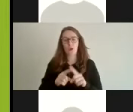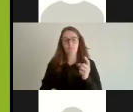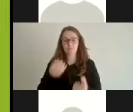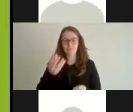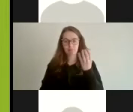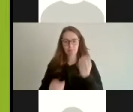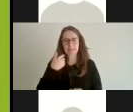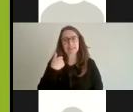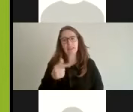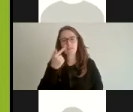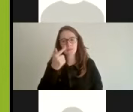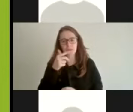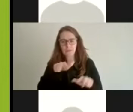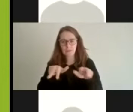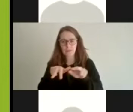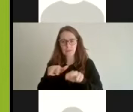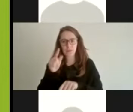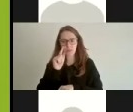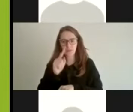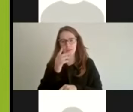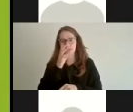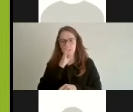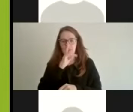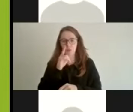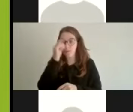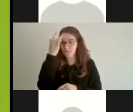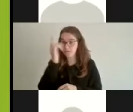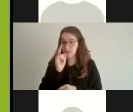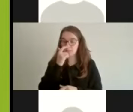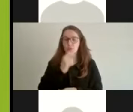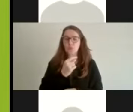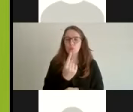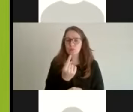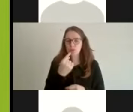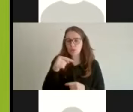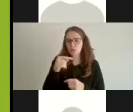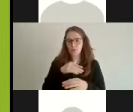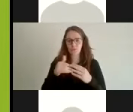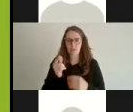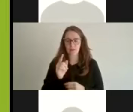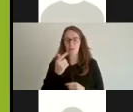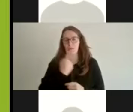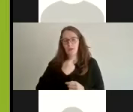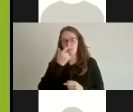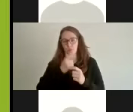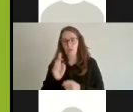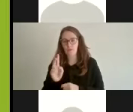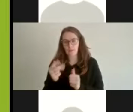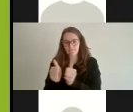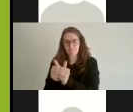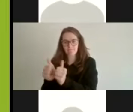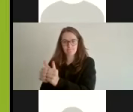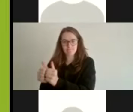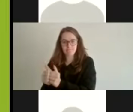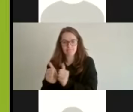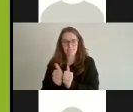you see they are tried not just one person, they are doing two person, where somebody start